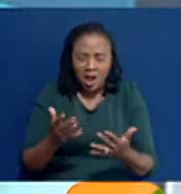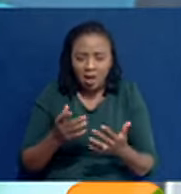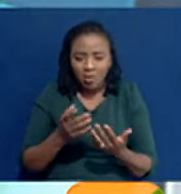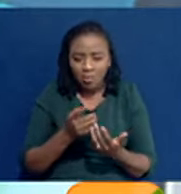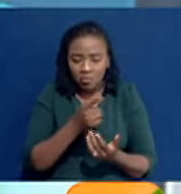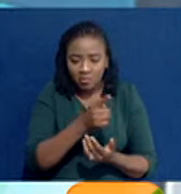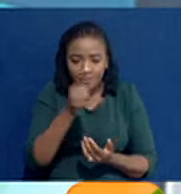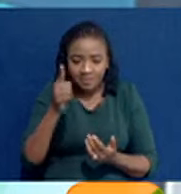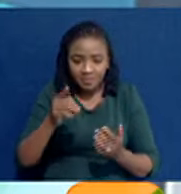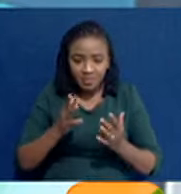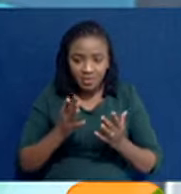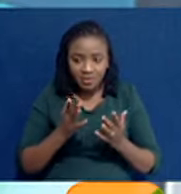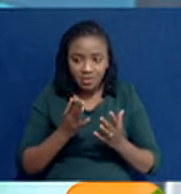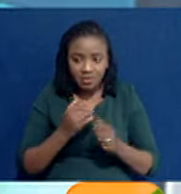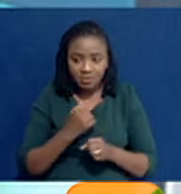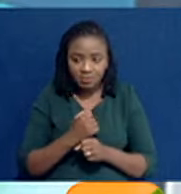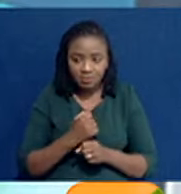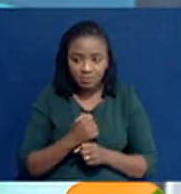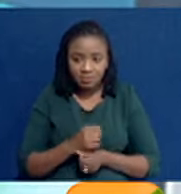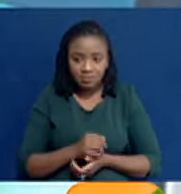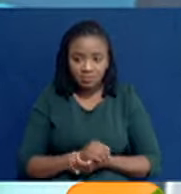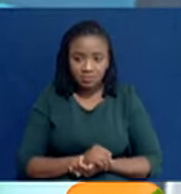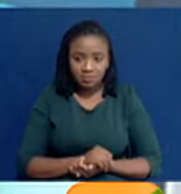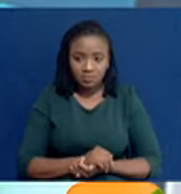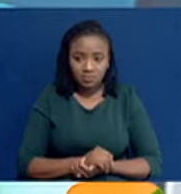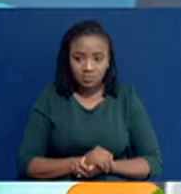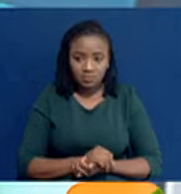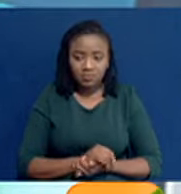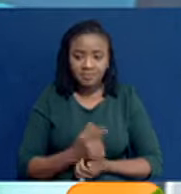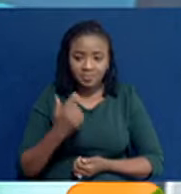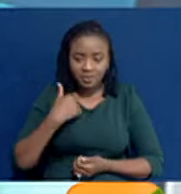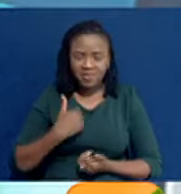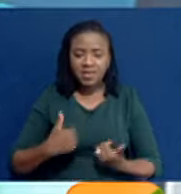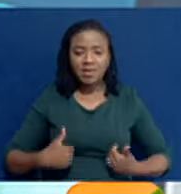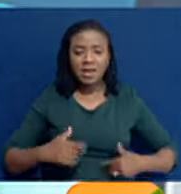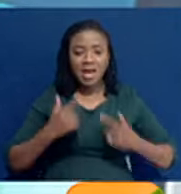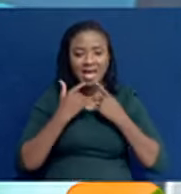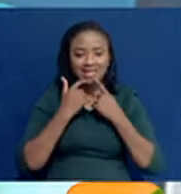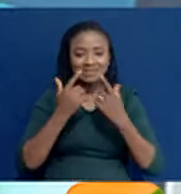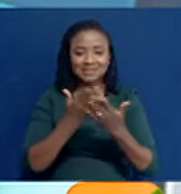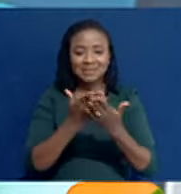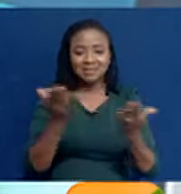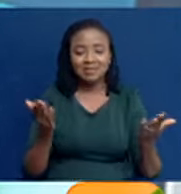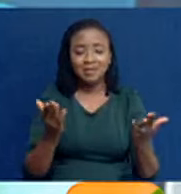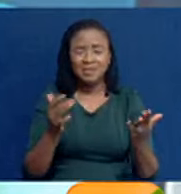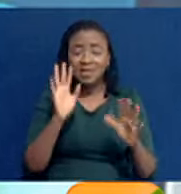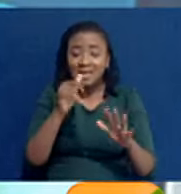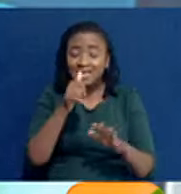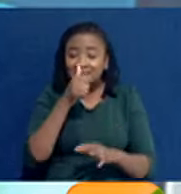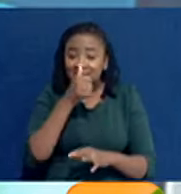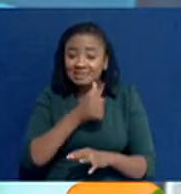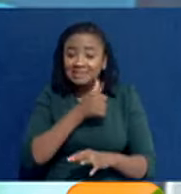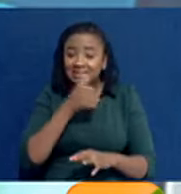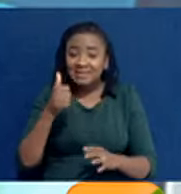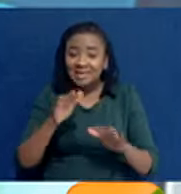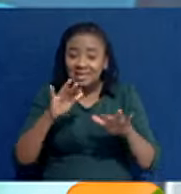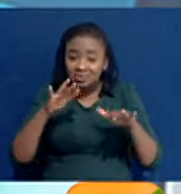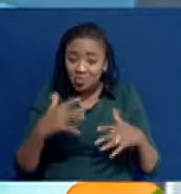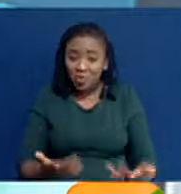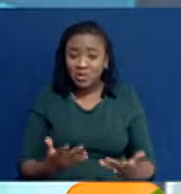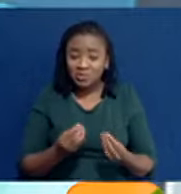the cancer, they do still ask me. I tell them the secret is really